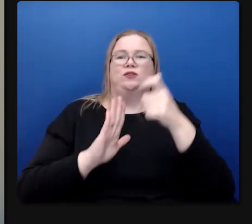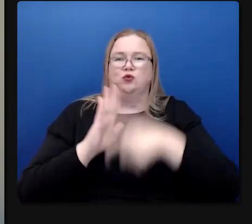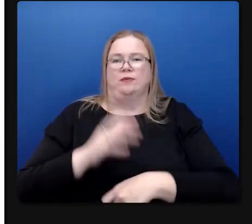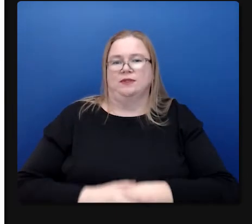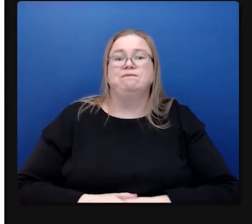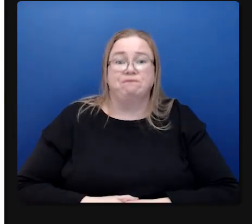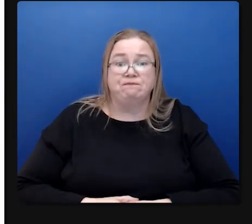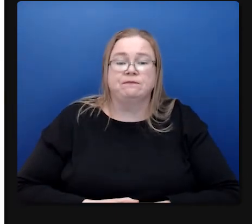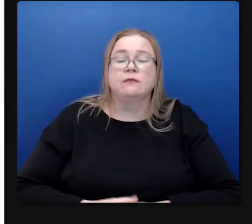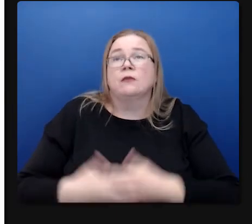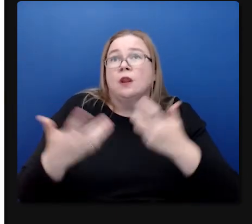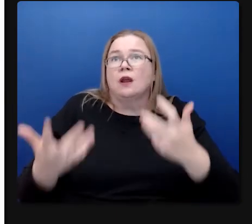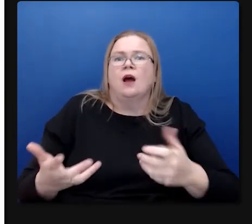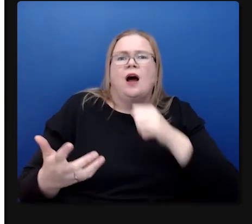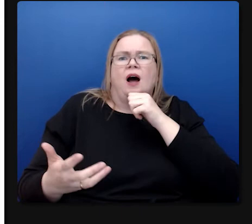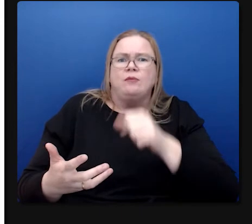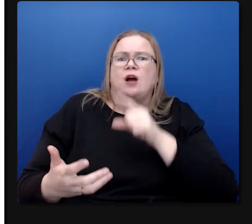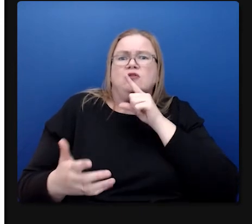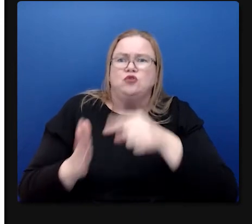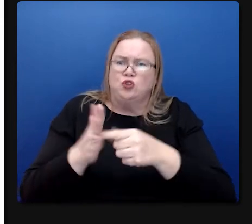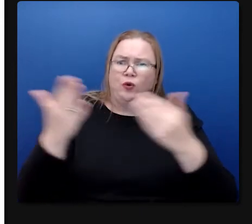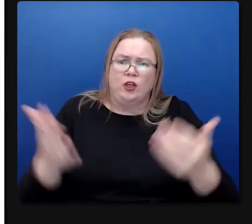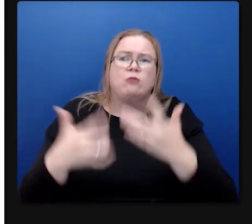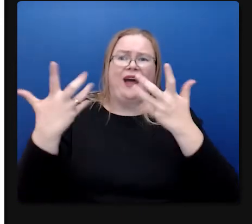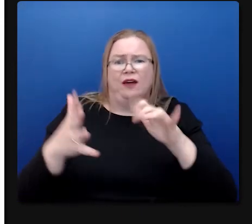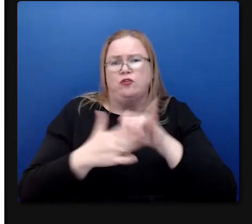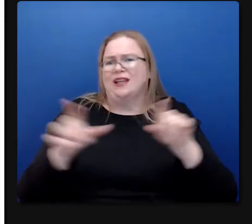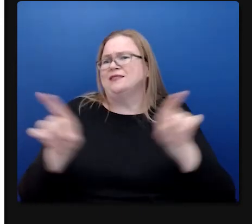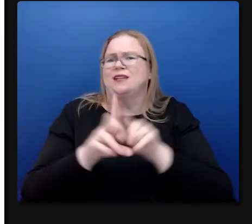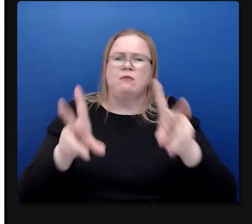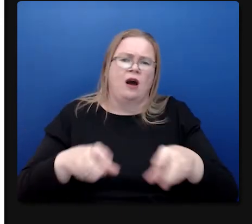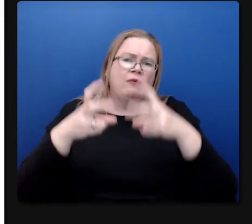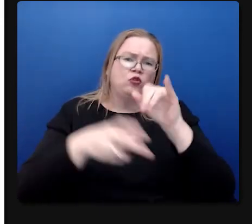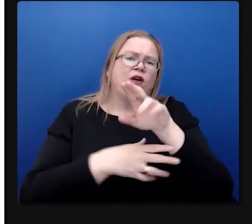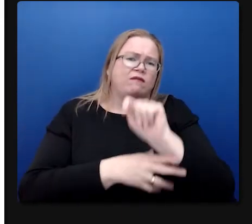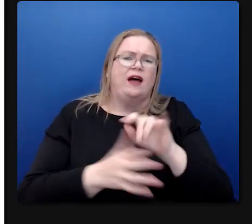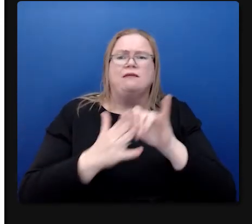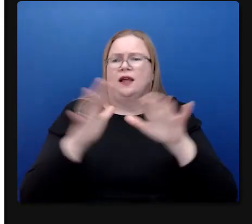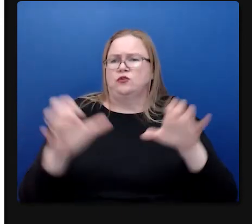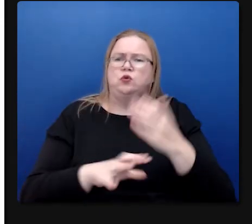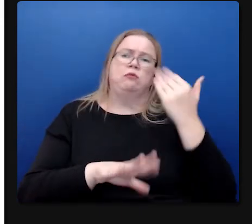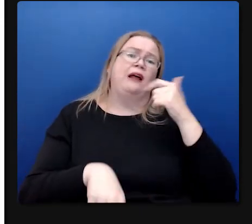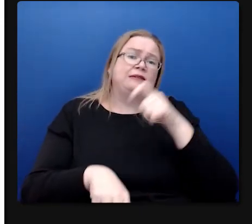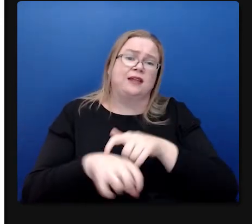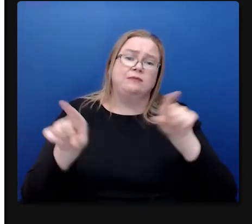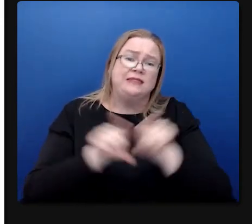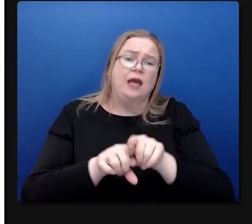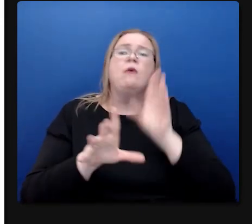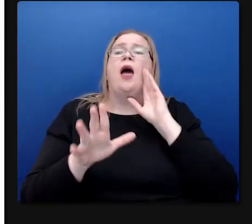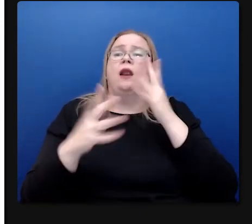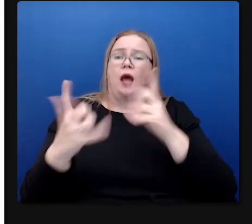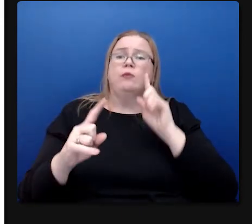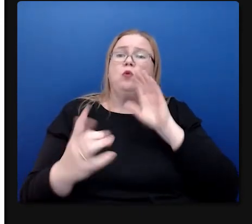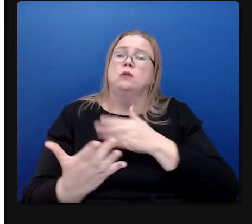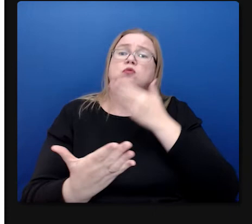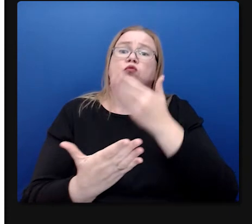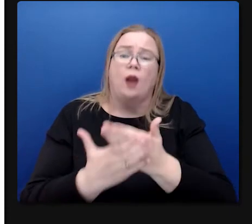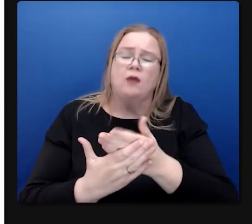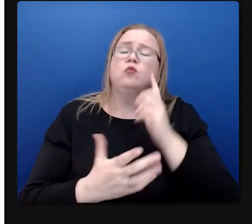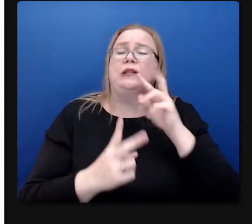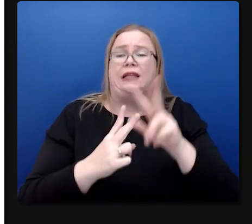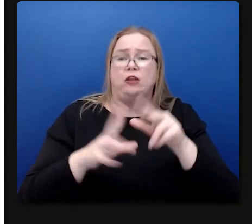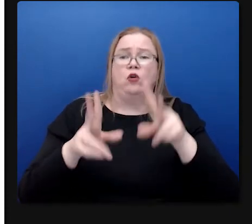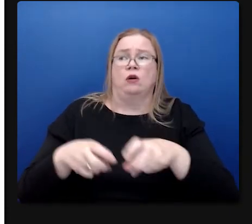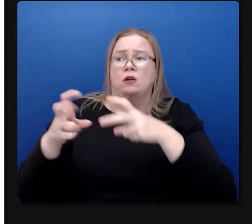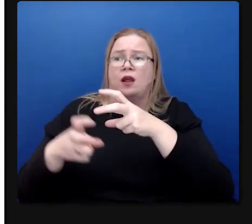script. I'm not showing it here, but after this, we would do the same upload artifact step we did last time, and it would end up uploading